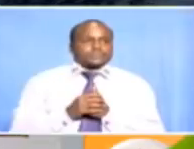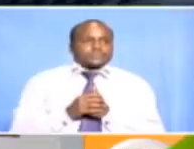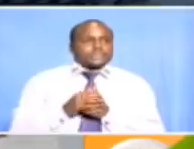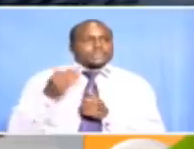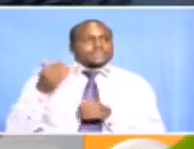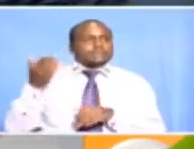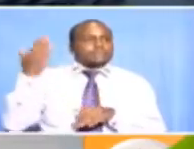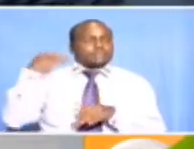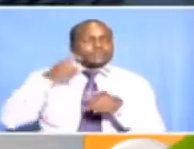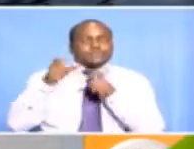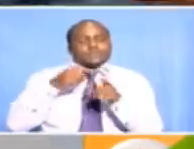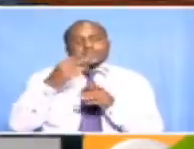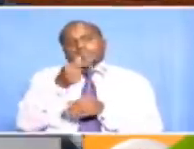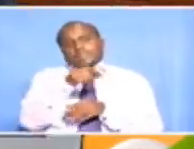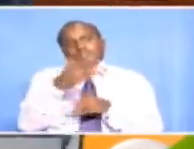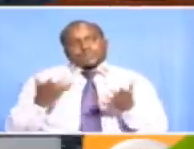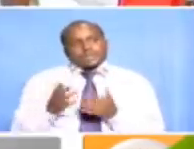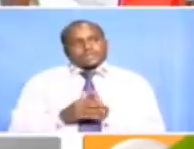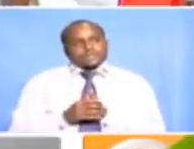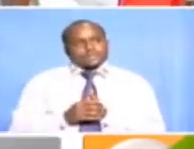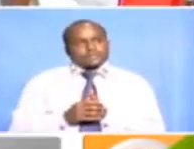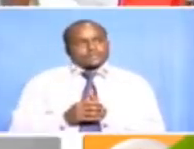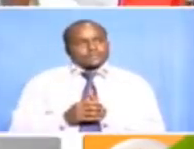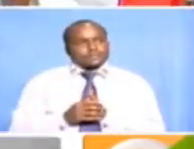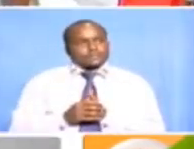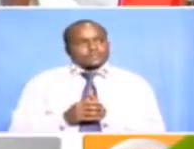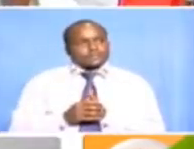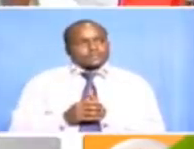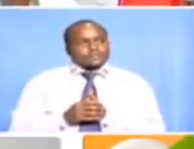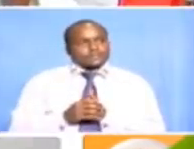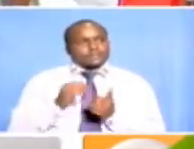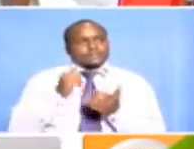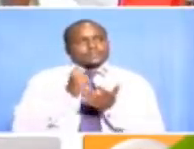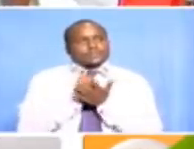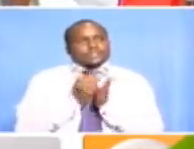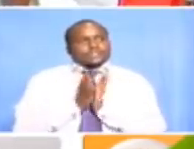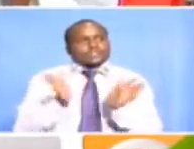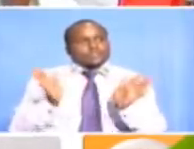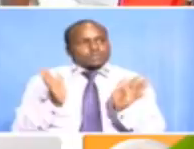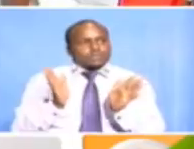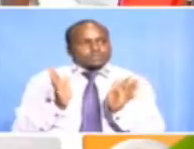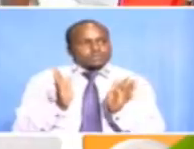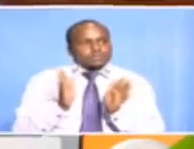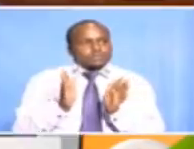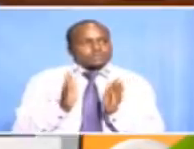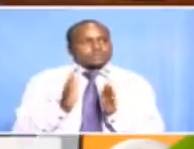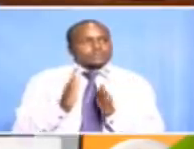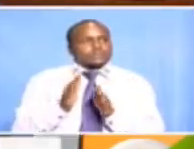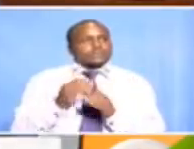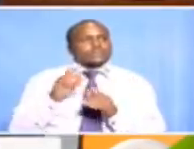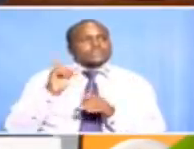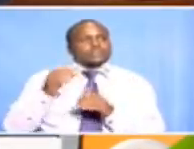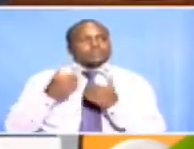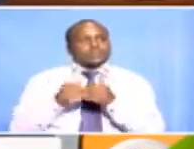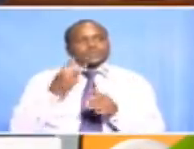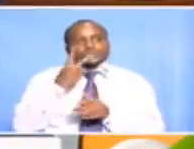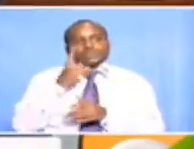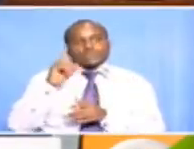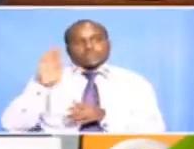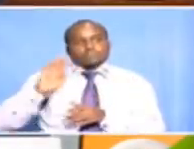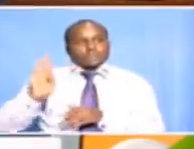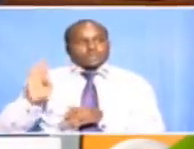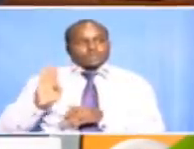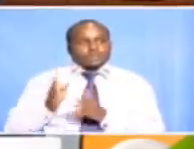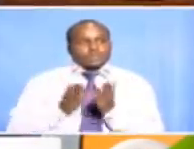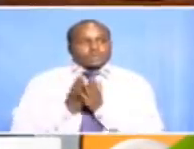during the previous administration? Governor, KPMG, Auditor General. There was an audit that was done. Nairobi lost 21 billion